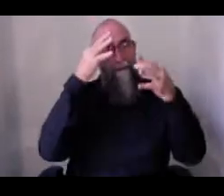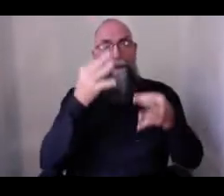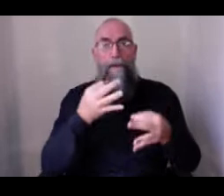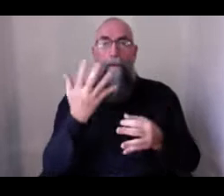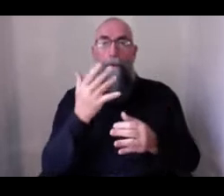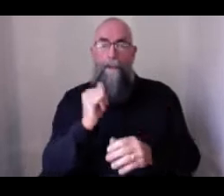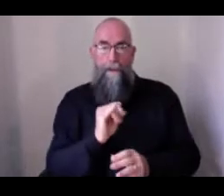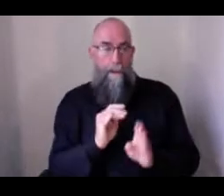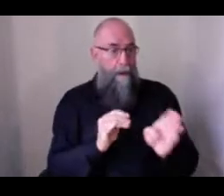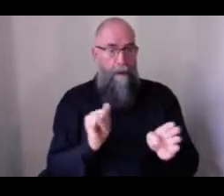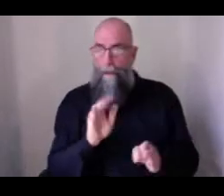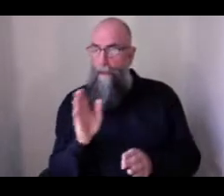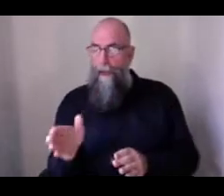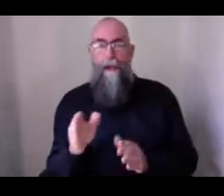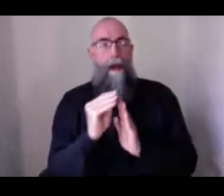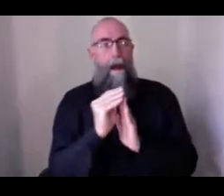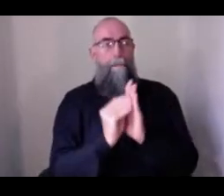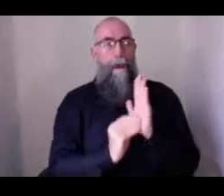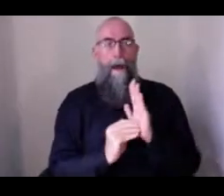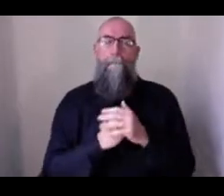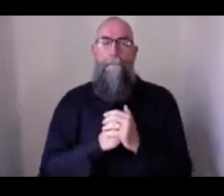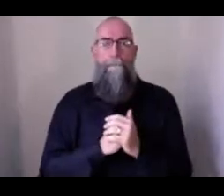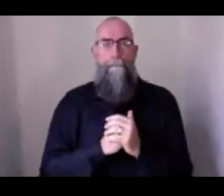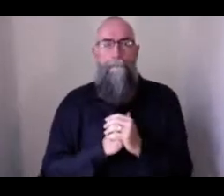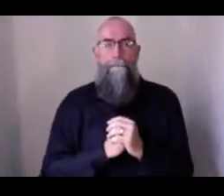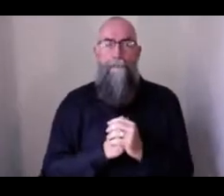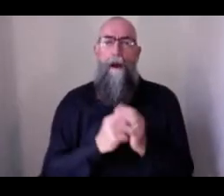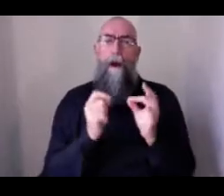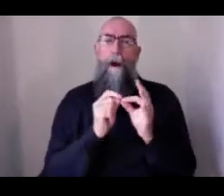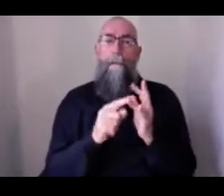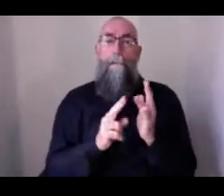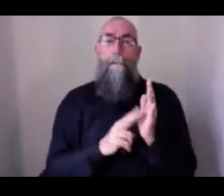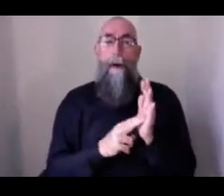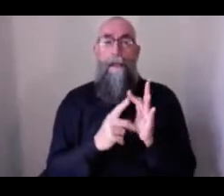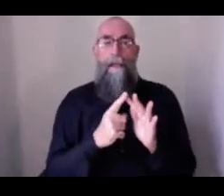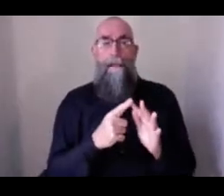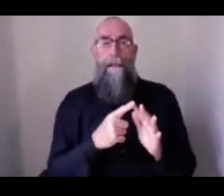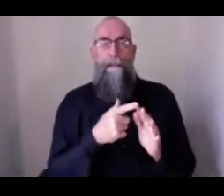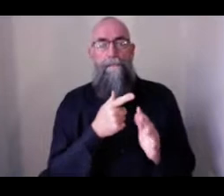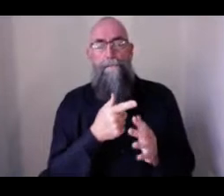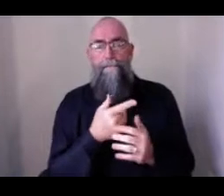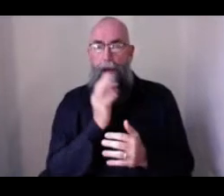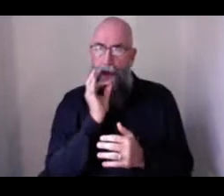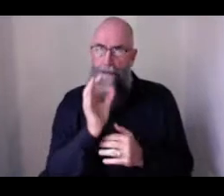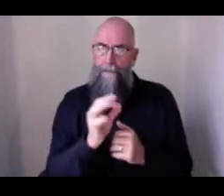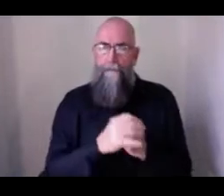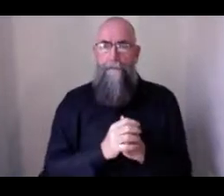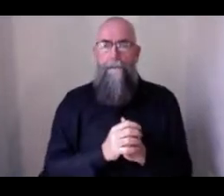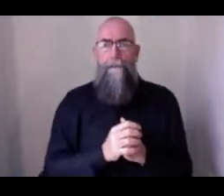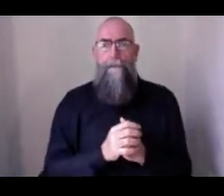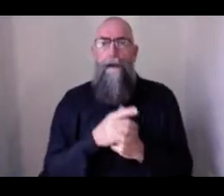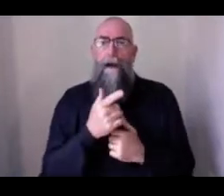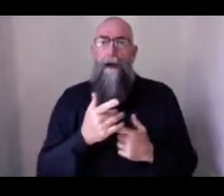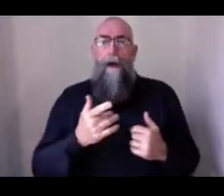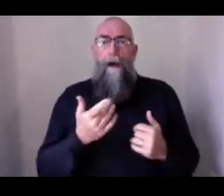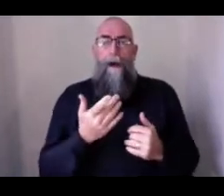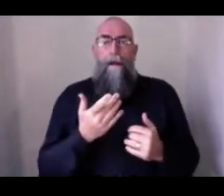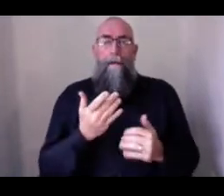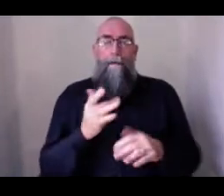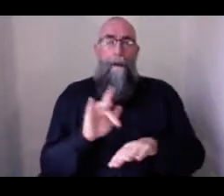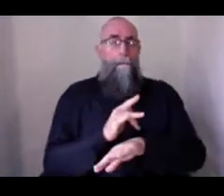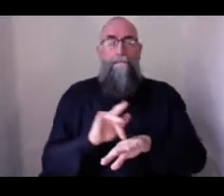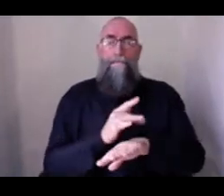Question from Bonnie. Can you apply to make recordings of live performance accessible, such as to pay for captioning and audio